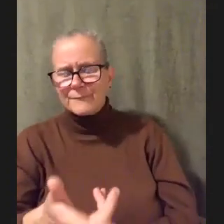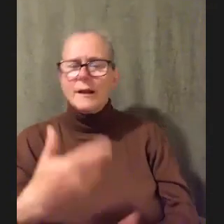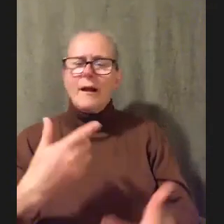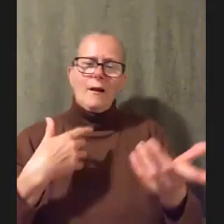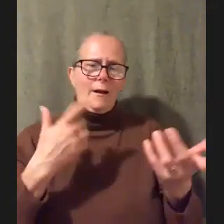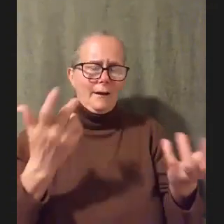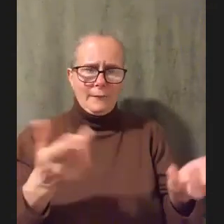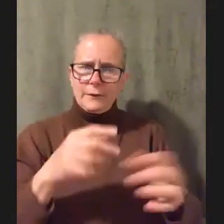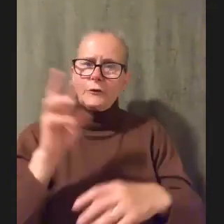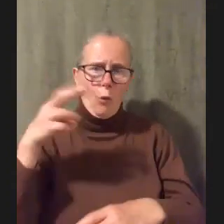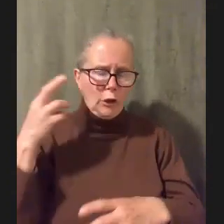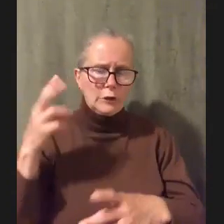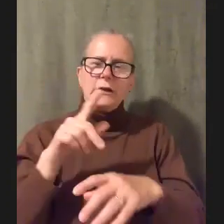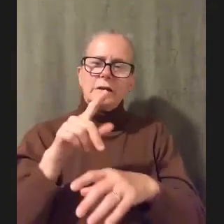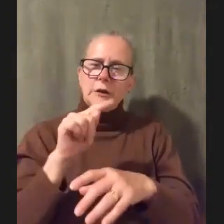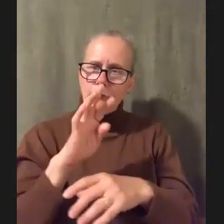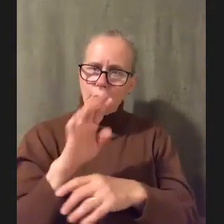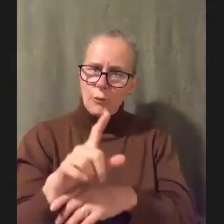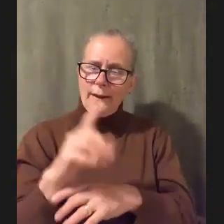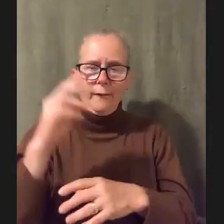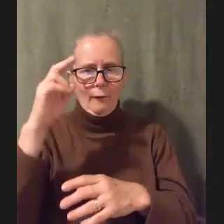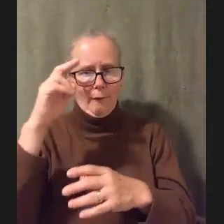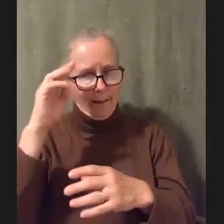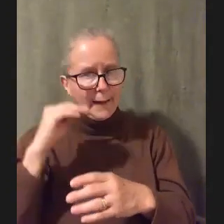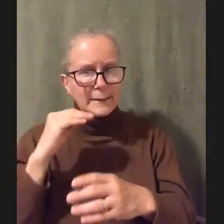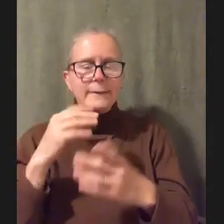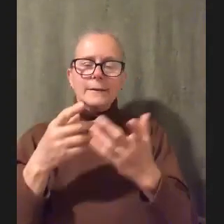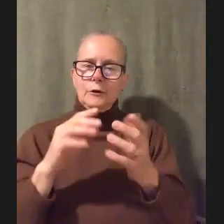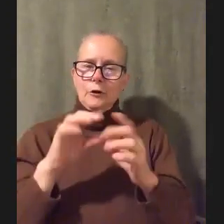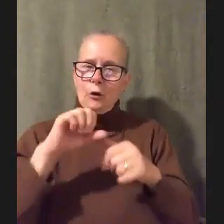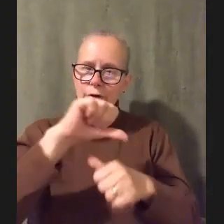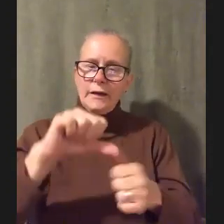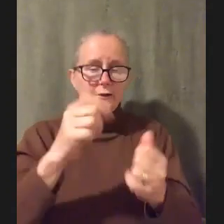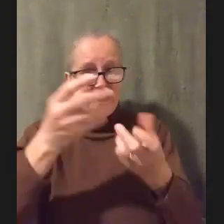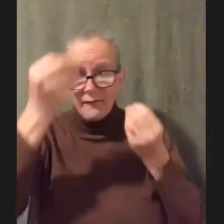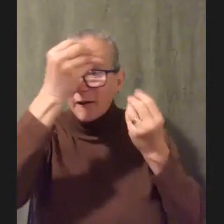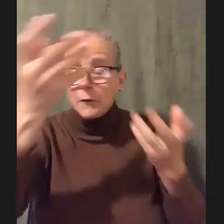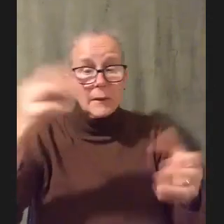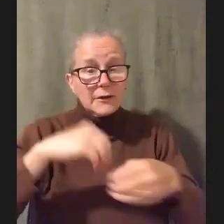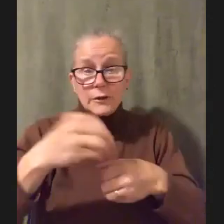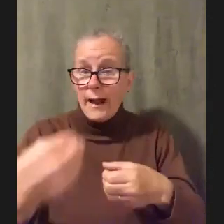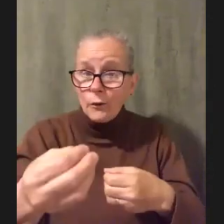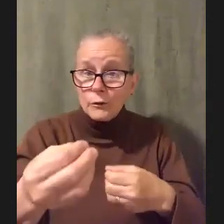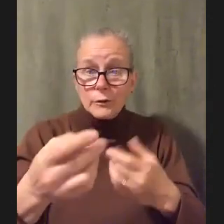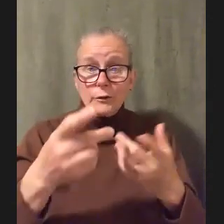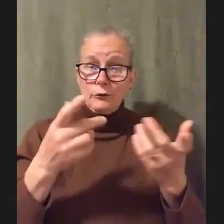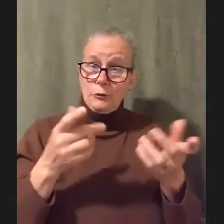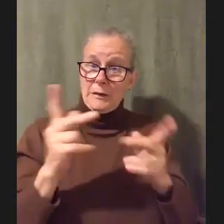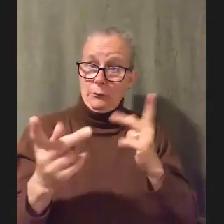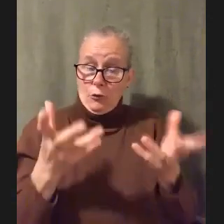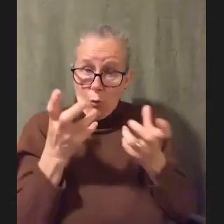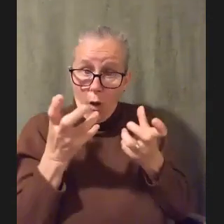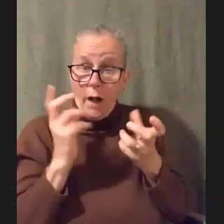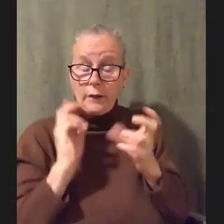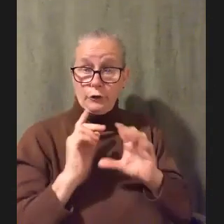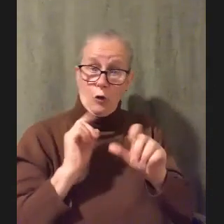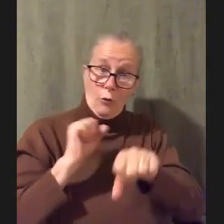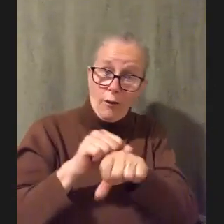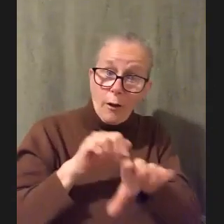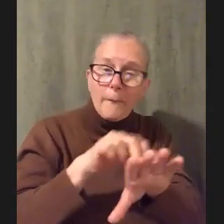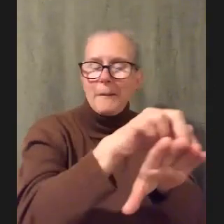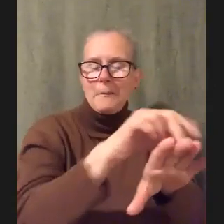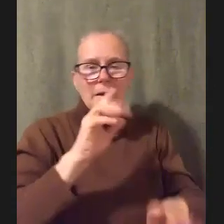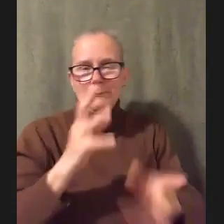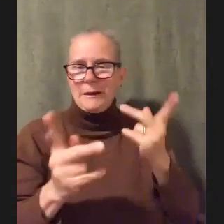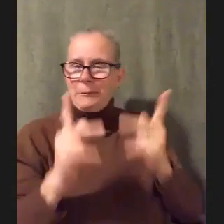Association, Evergreen Mountain Bike, everybody's been great on putting that information out to our enthusiasts. But it was disregarded. And